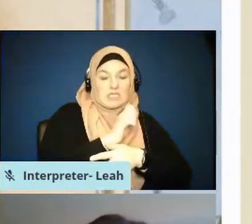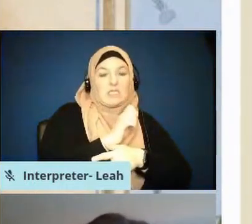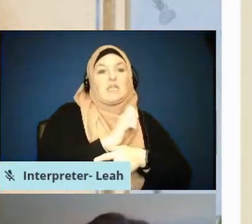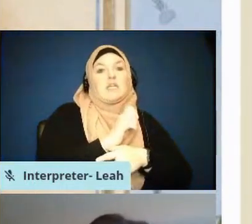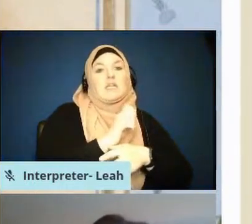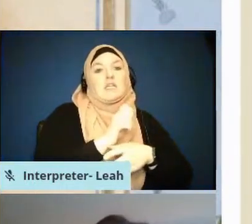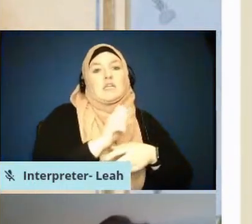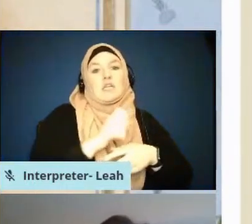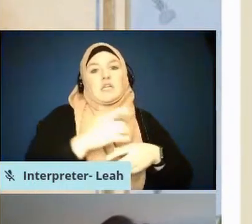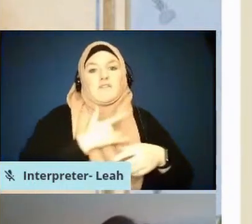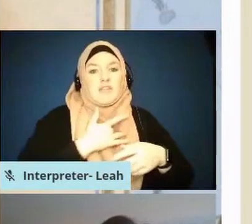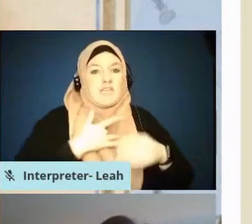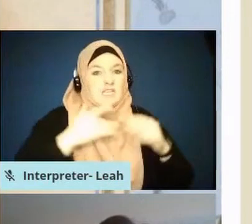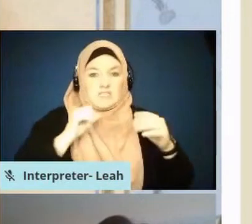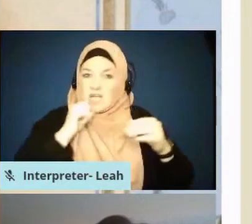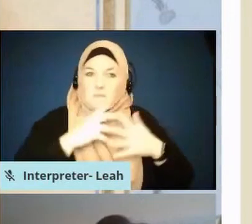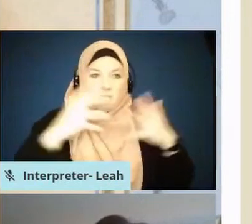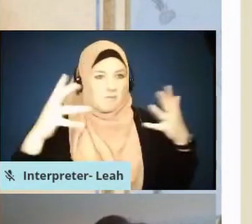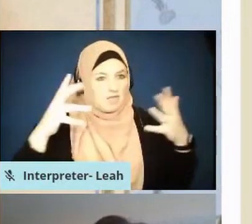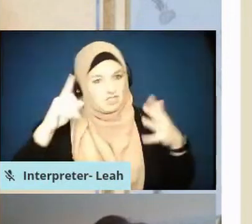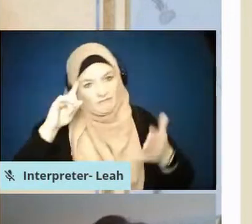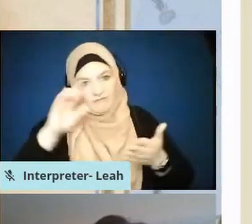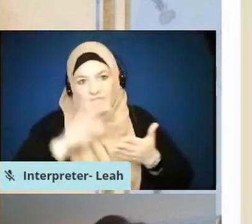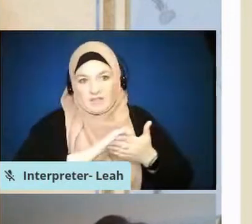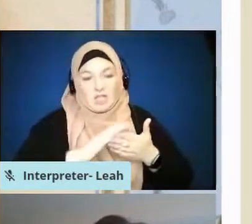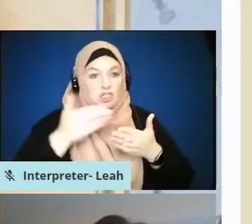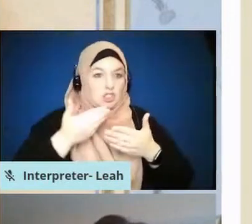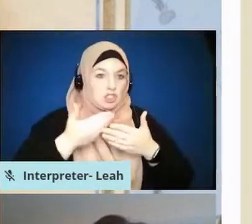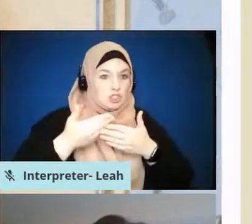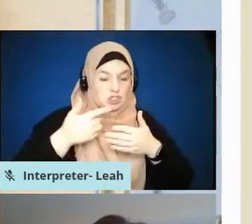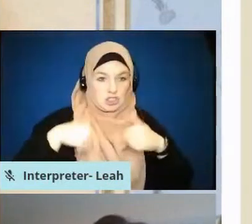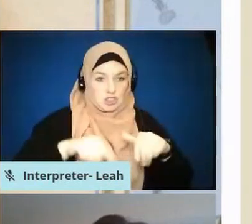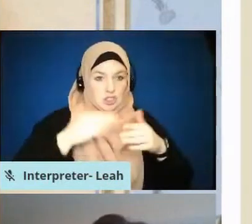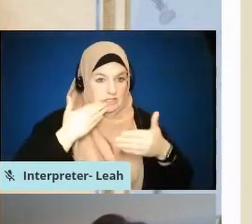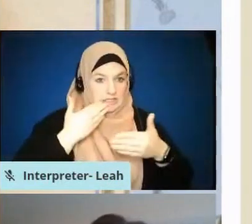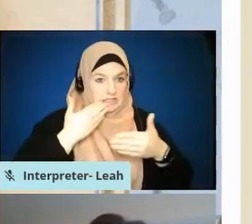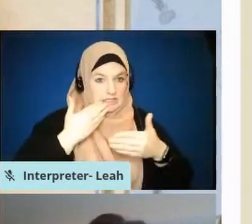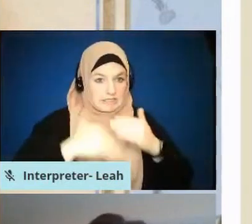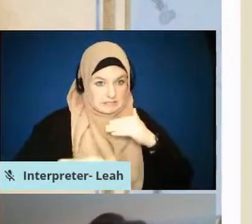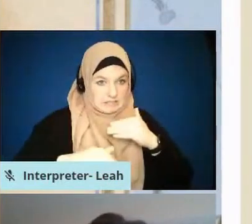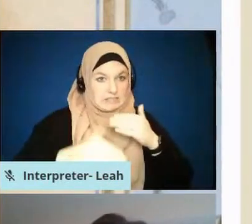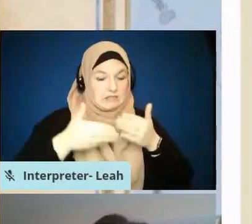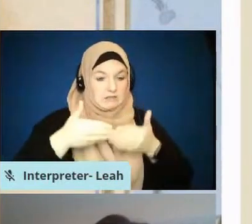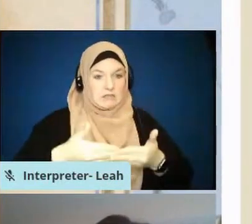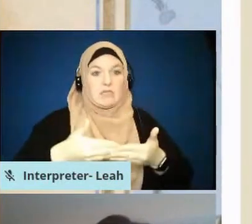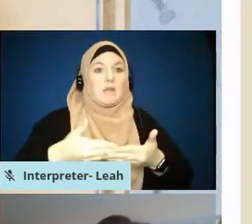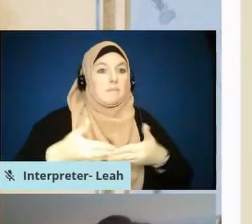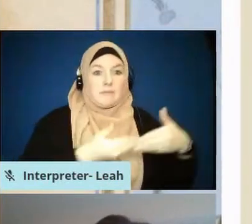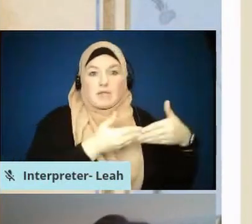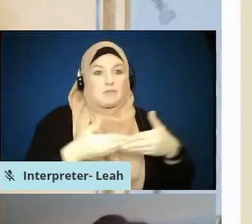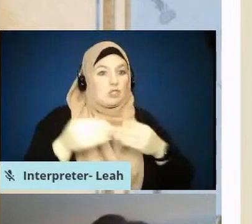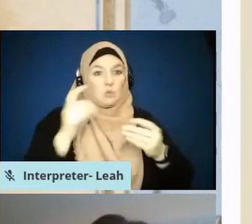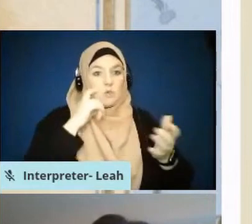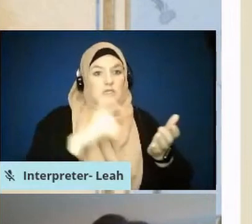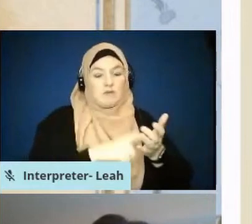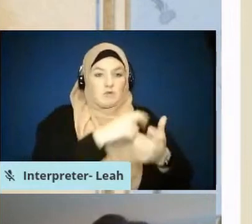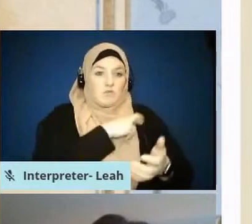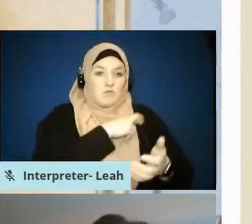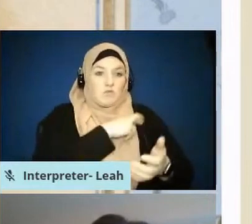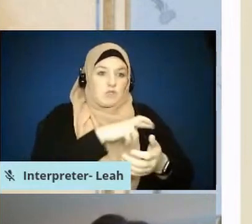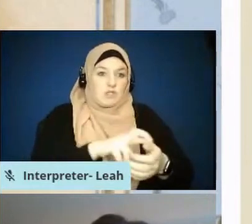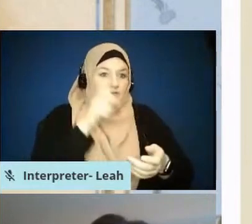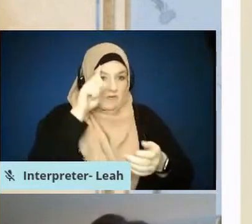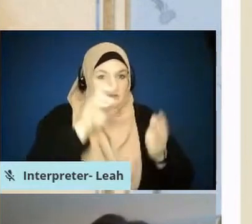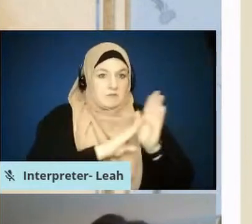undifferentiated faith during infancy, and there is no identifiable religion or faith. From a